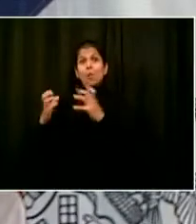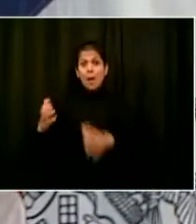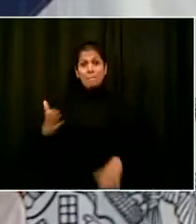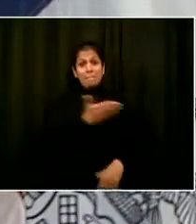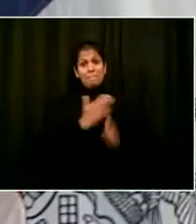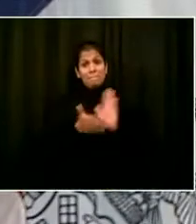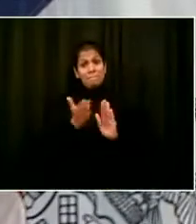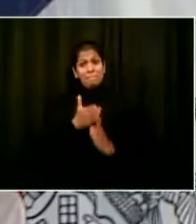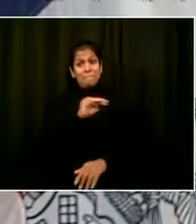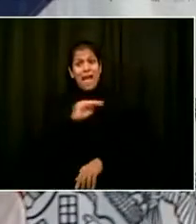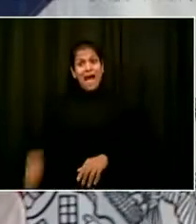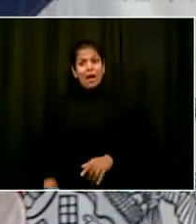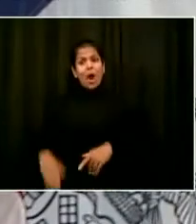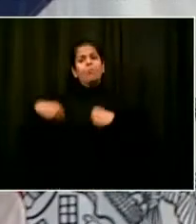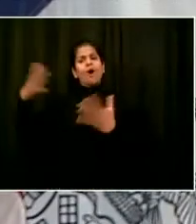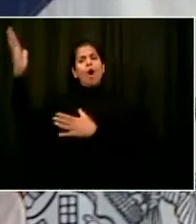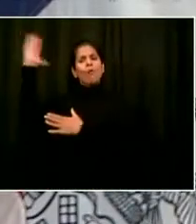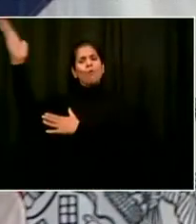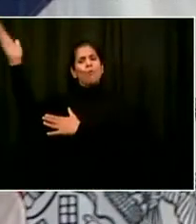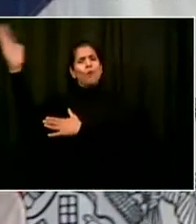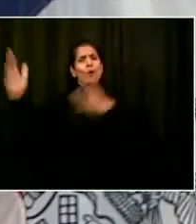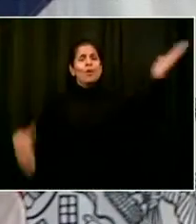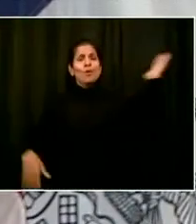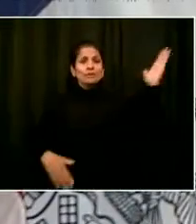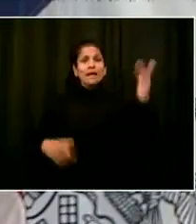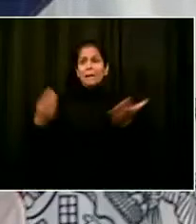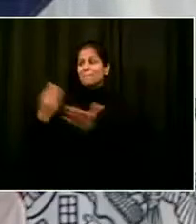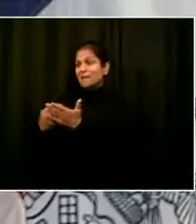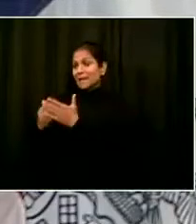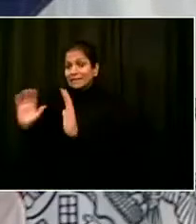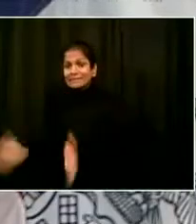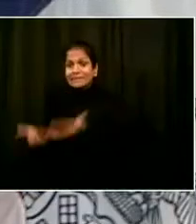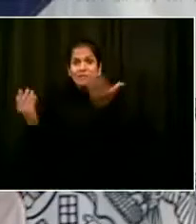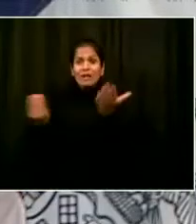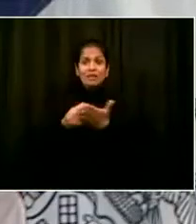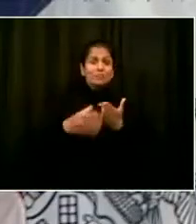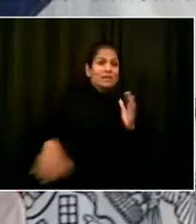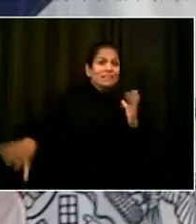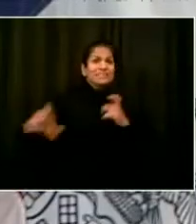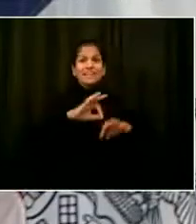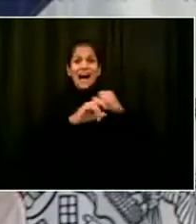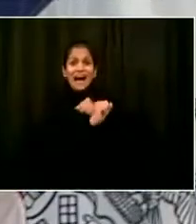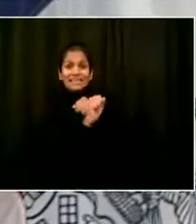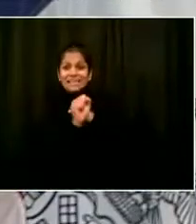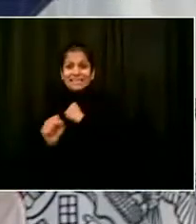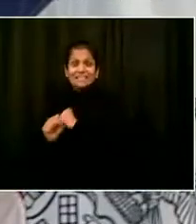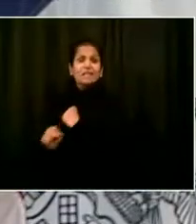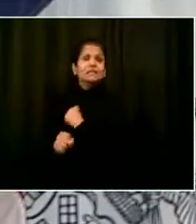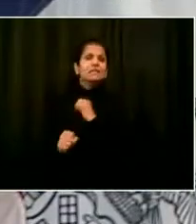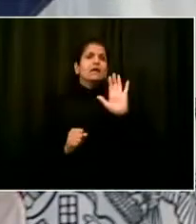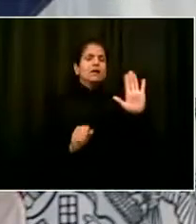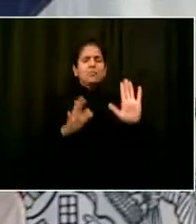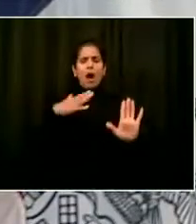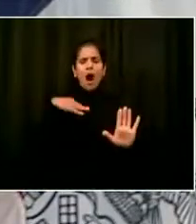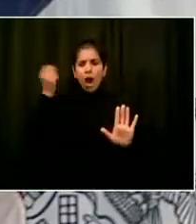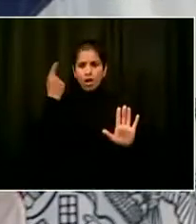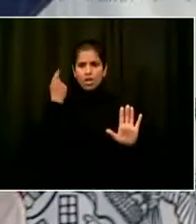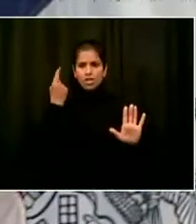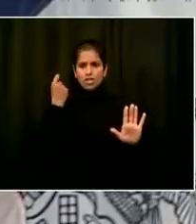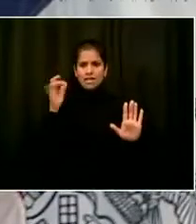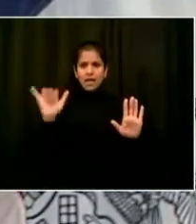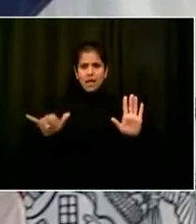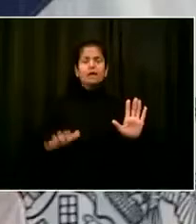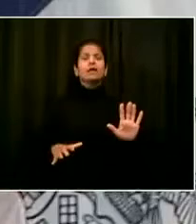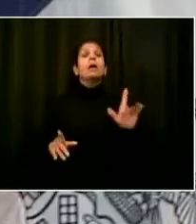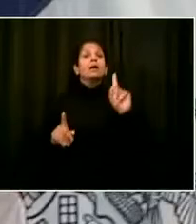hear their messages and make a decision on who will be the next mayor in this time of Crisis but what I'd say is be really strict about following the